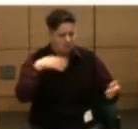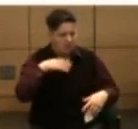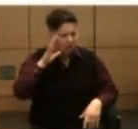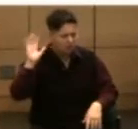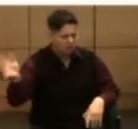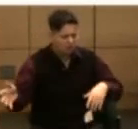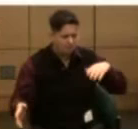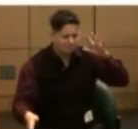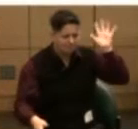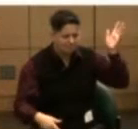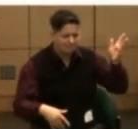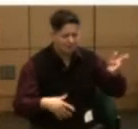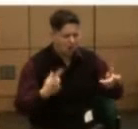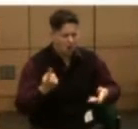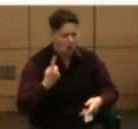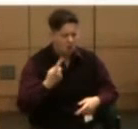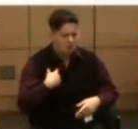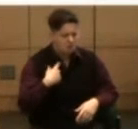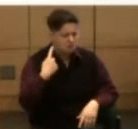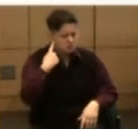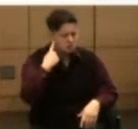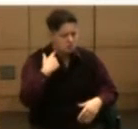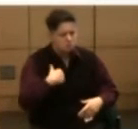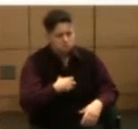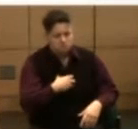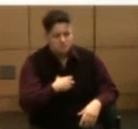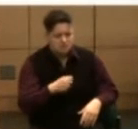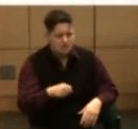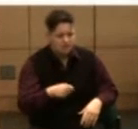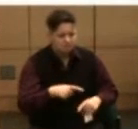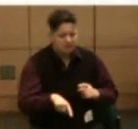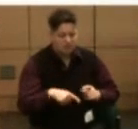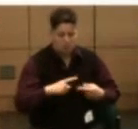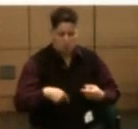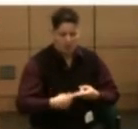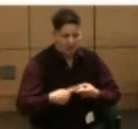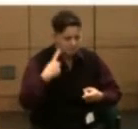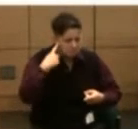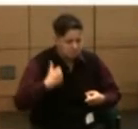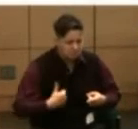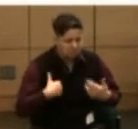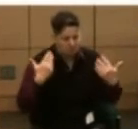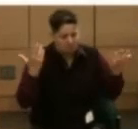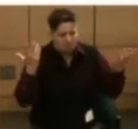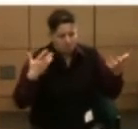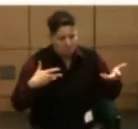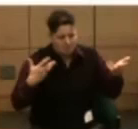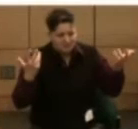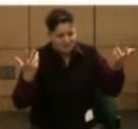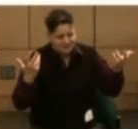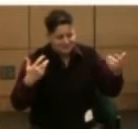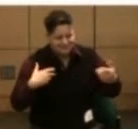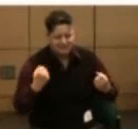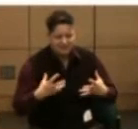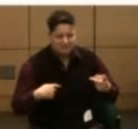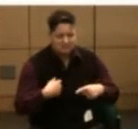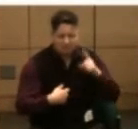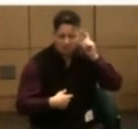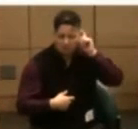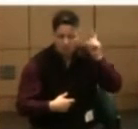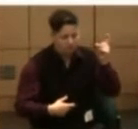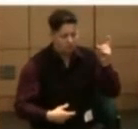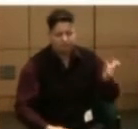or uncle has always warning hearing loss, but they have no idea when they started having problems with hearing. A lot of people throw their hearing aids in